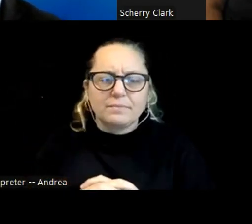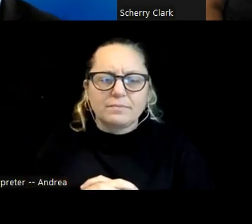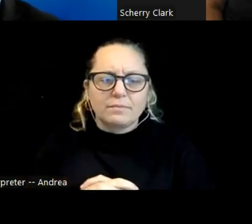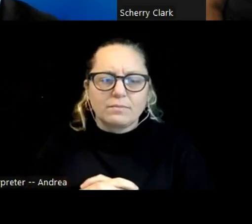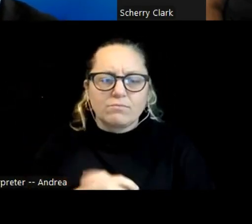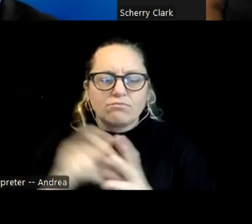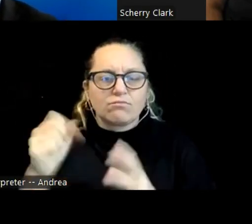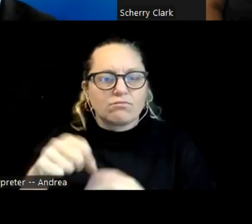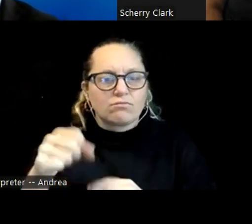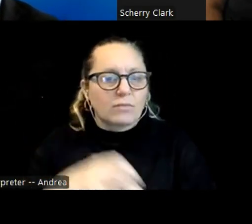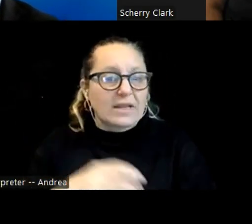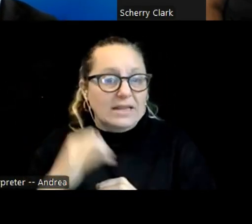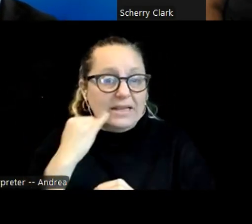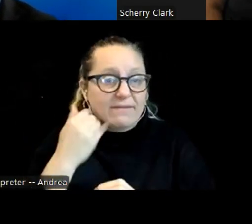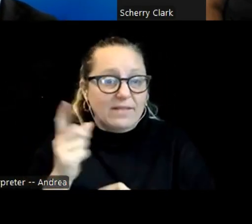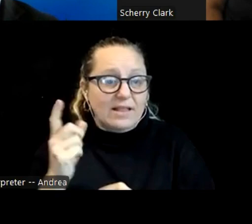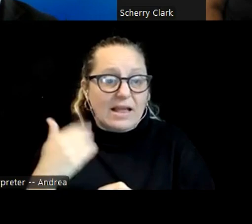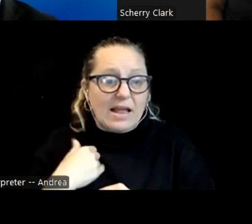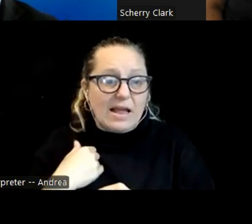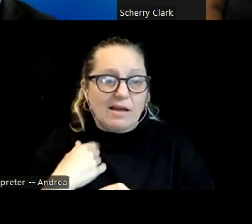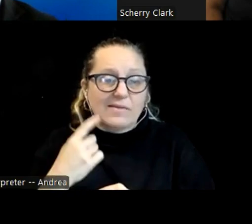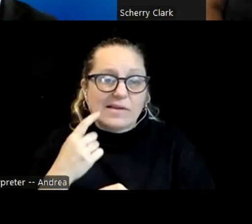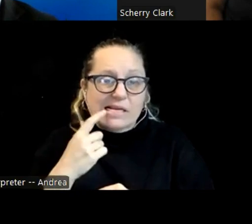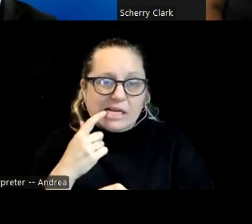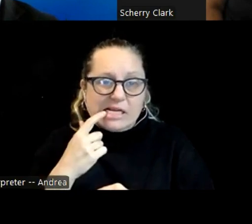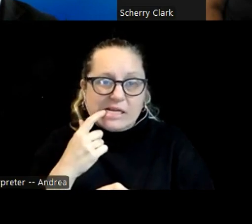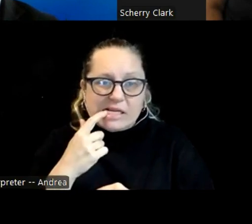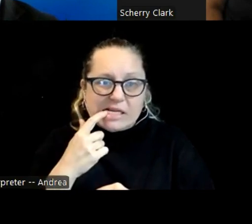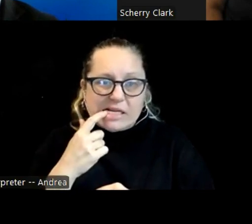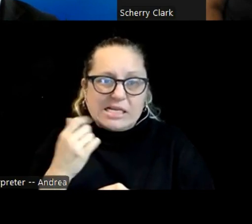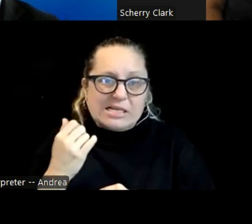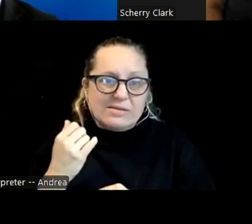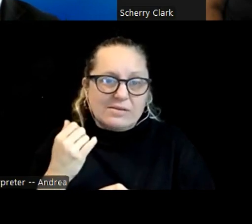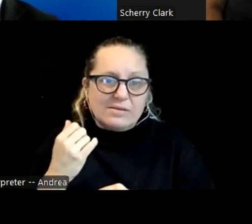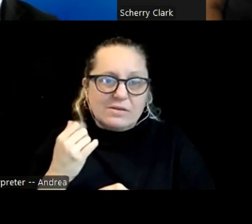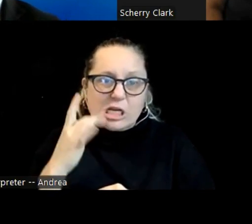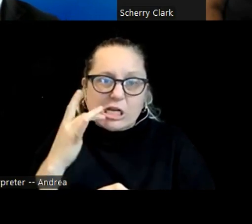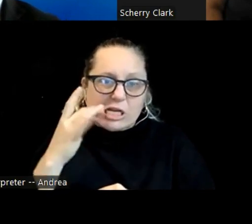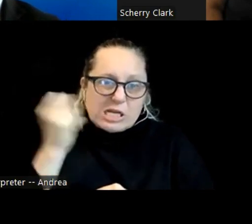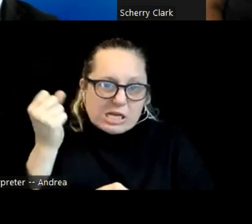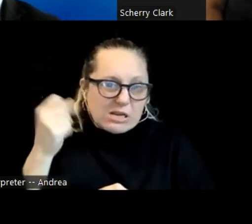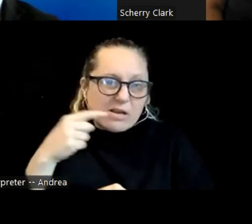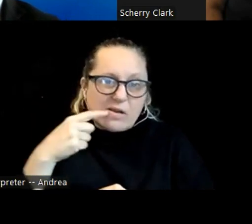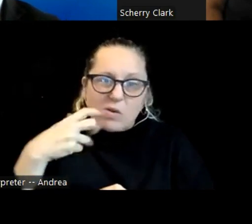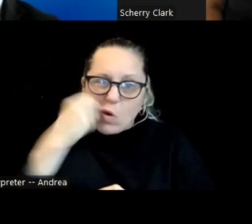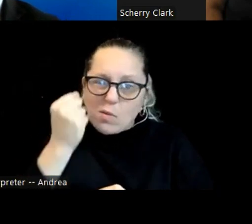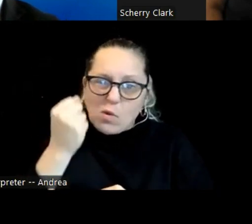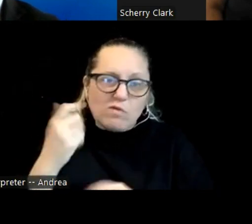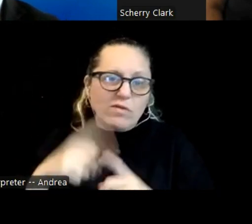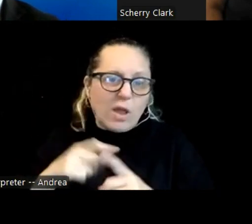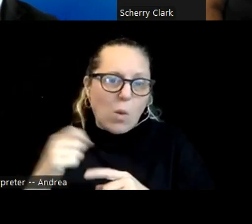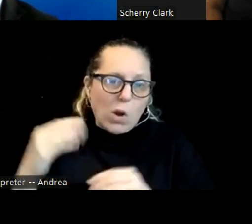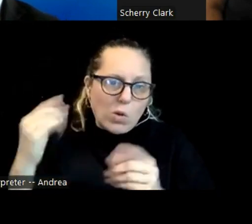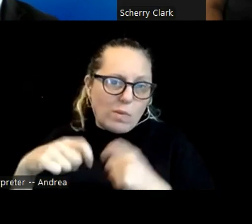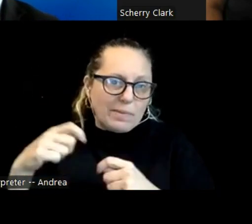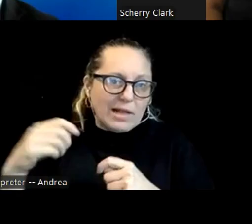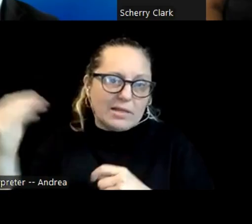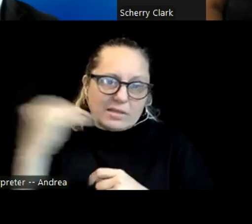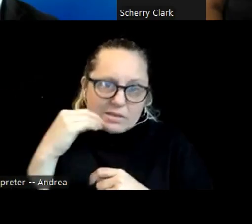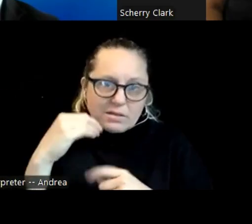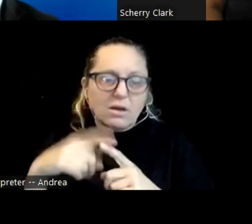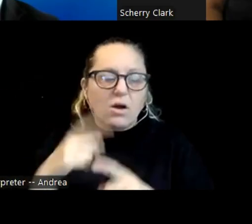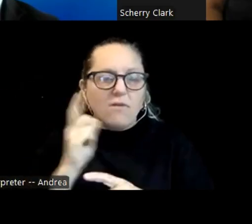Yeah, so, if they have a tooth that, was removed and they want to replace it, whether it's, for